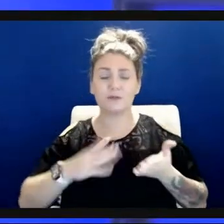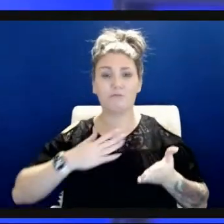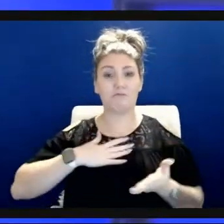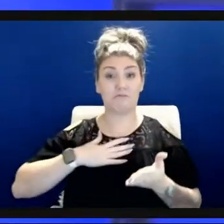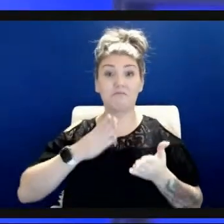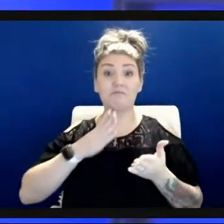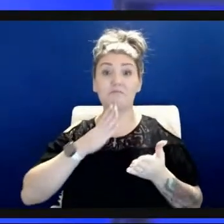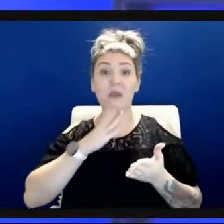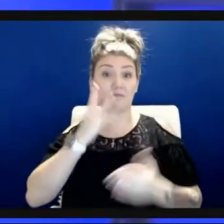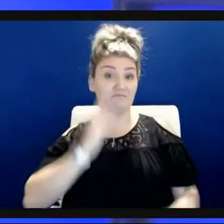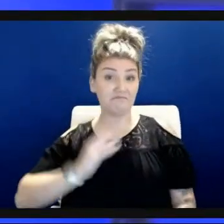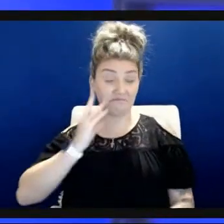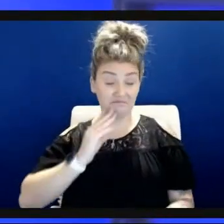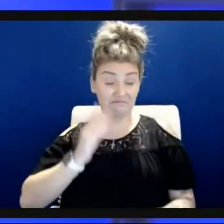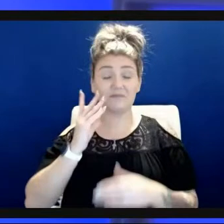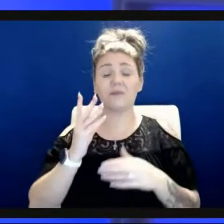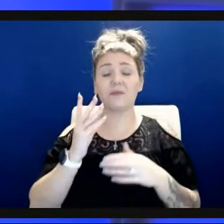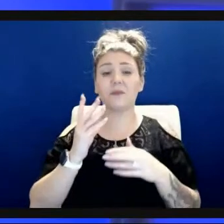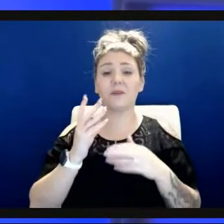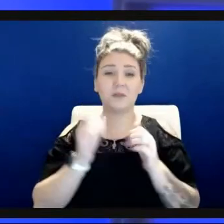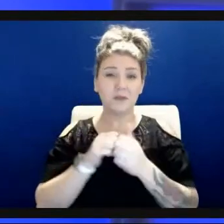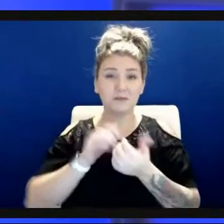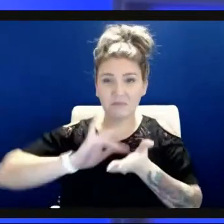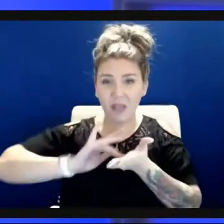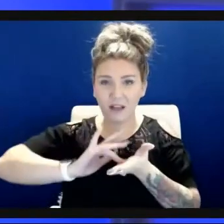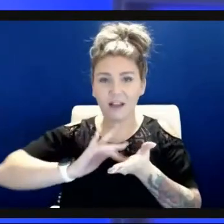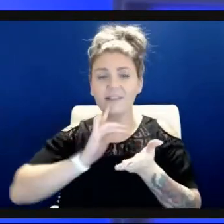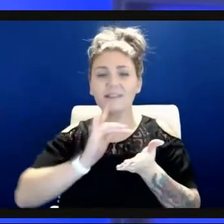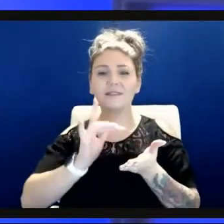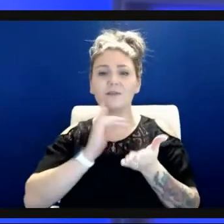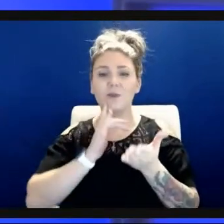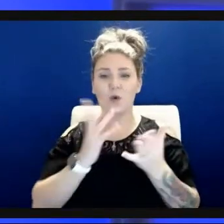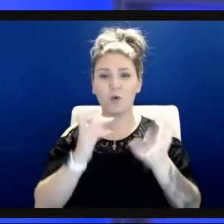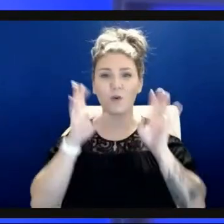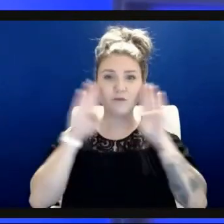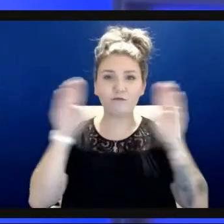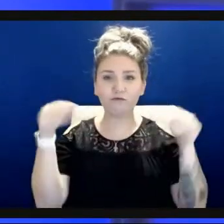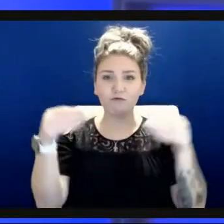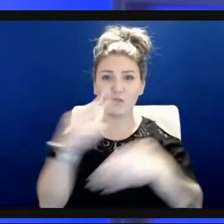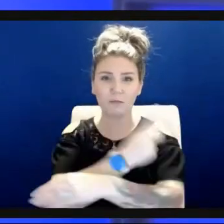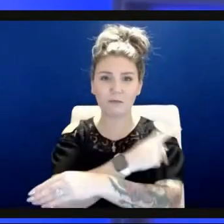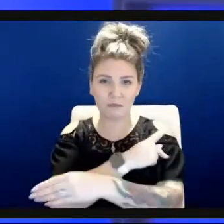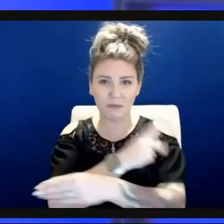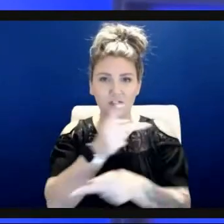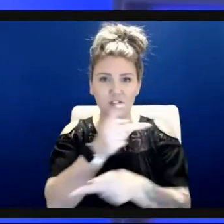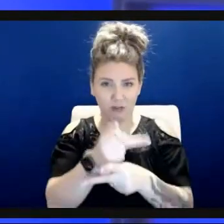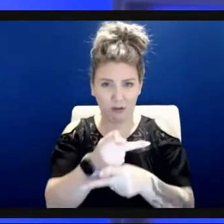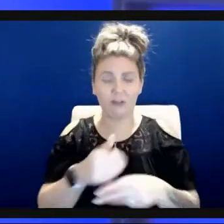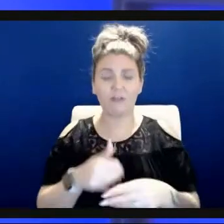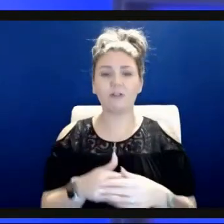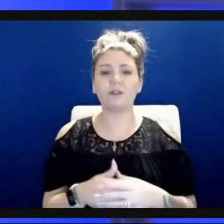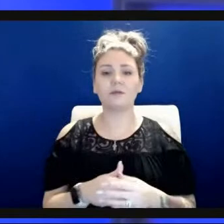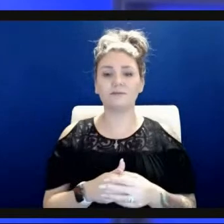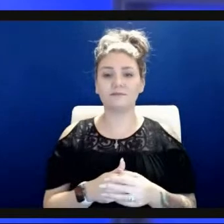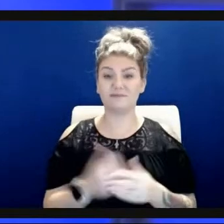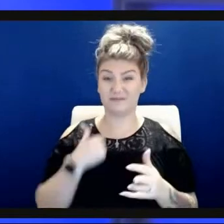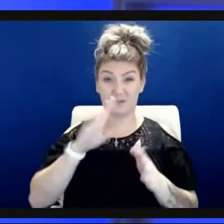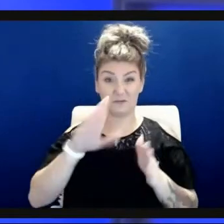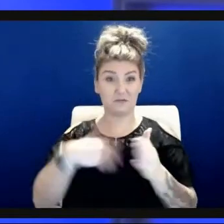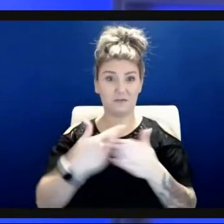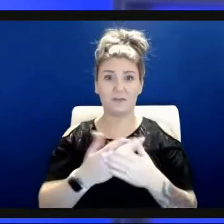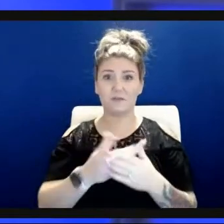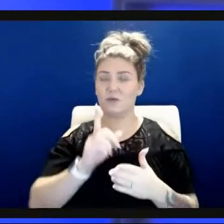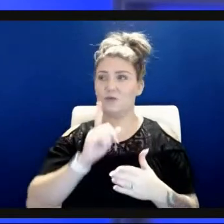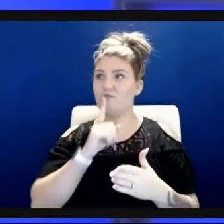I started off really just wanting, I wanted to focus on patient care, and I got to where I really liked global health, and for